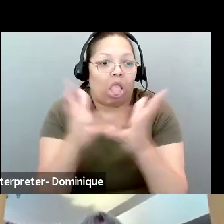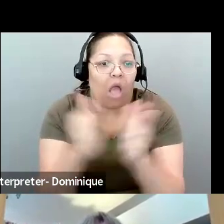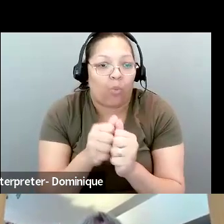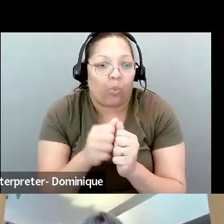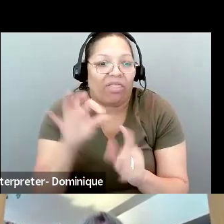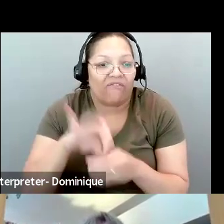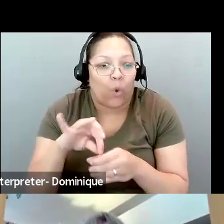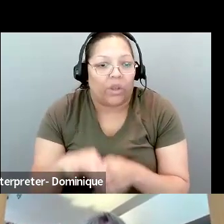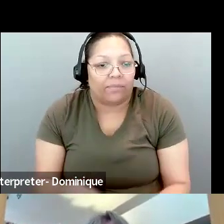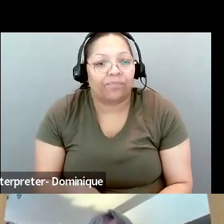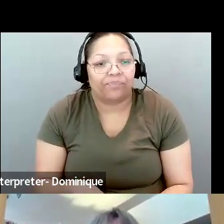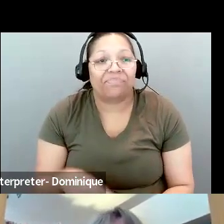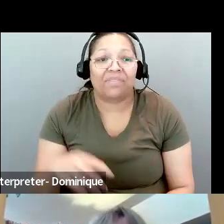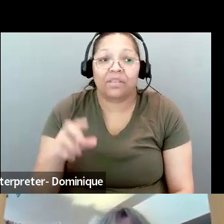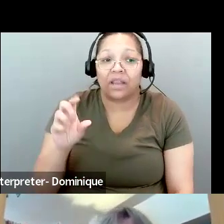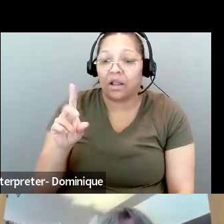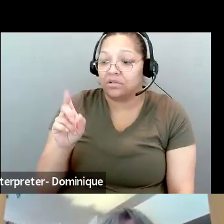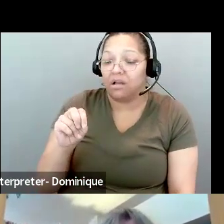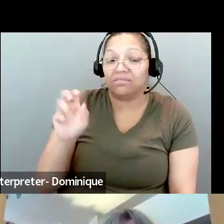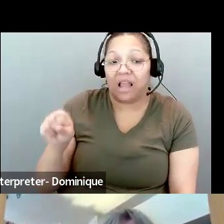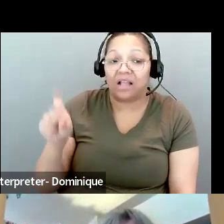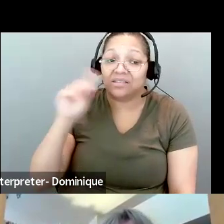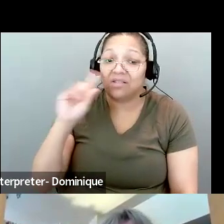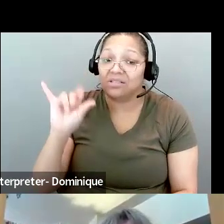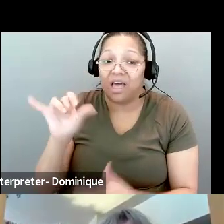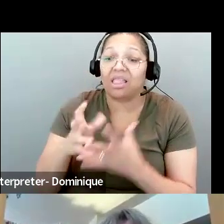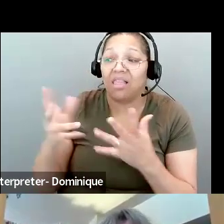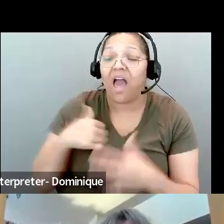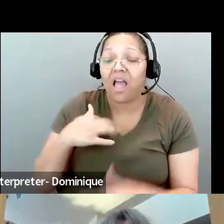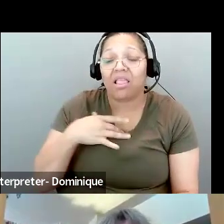Well, it sounds like a lot. That's good. I like that.